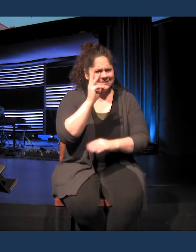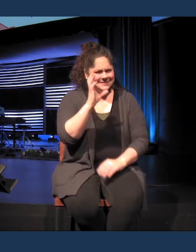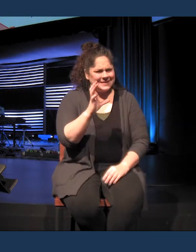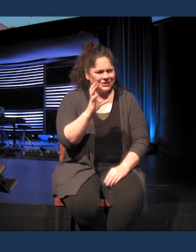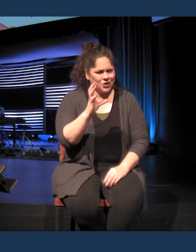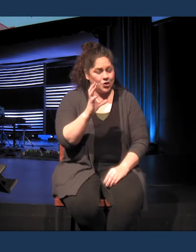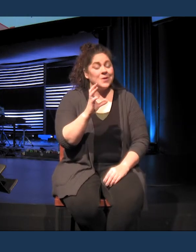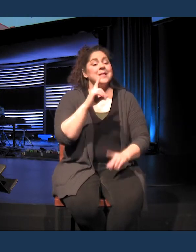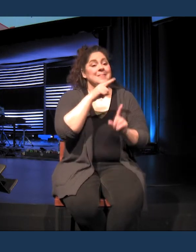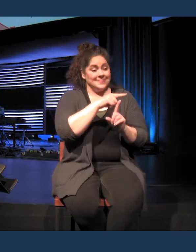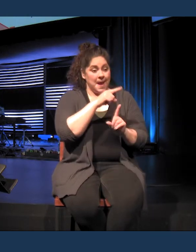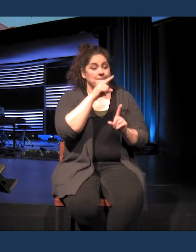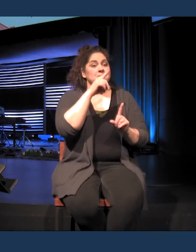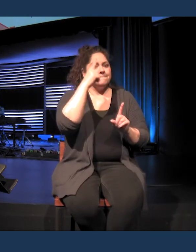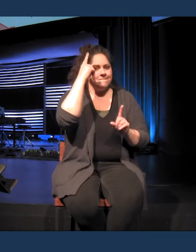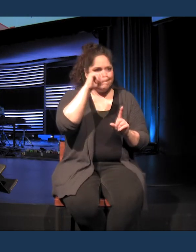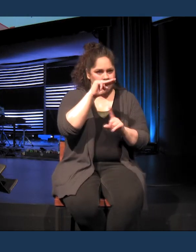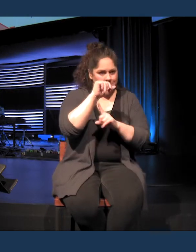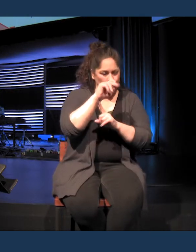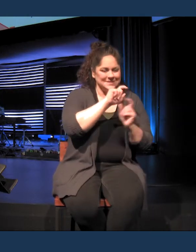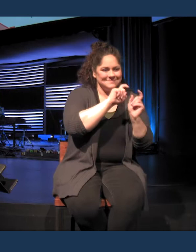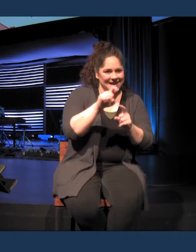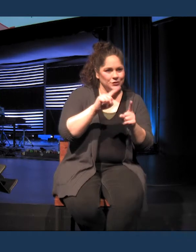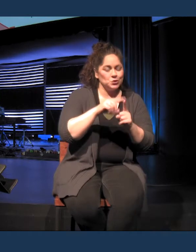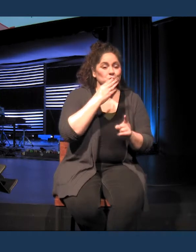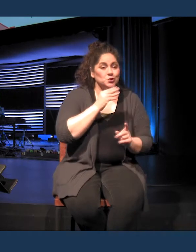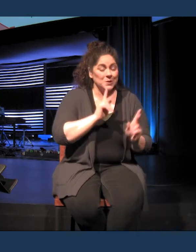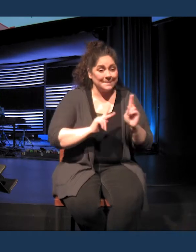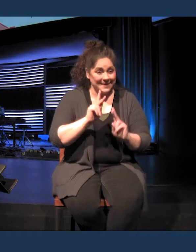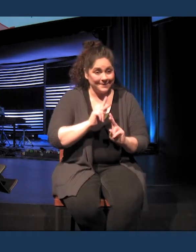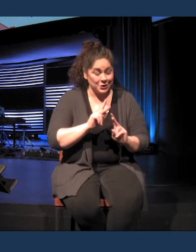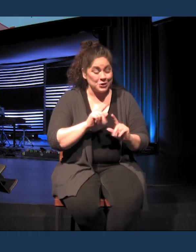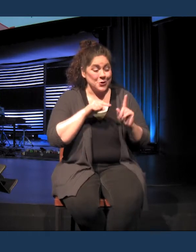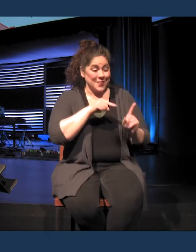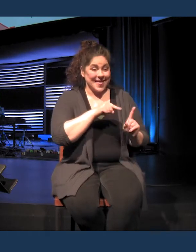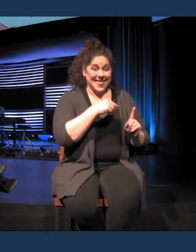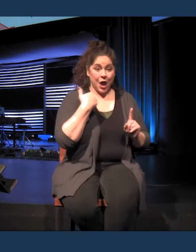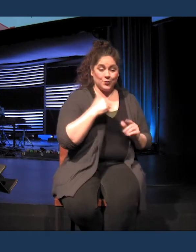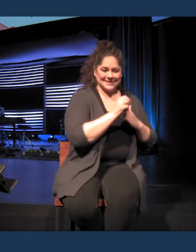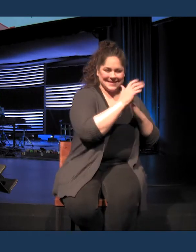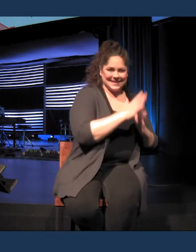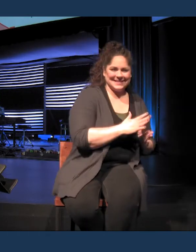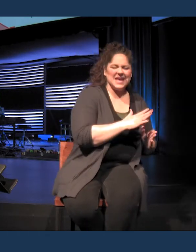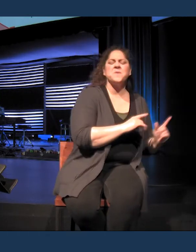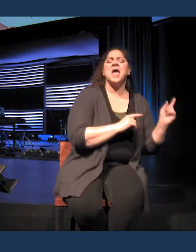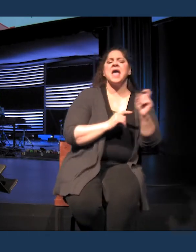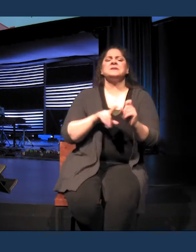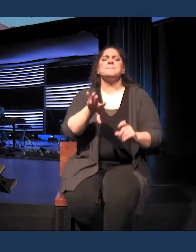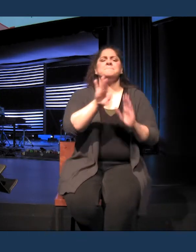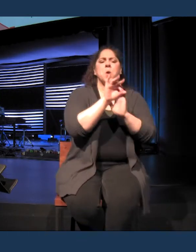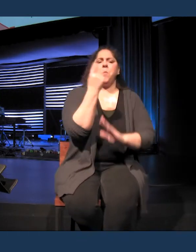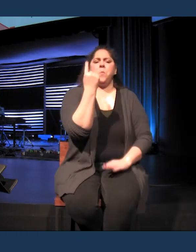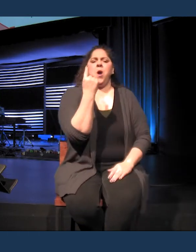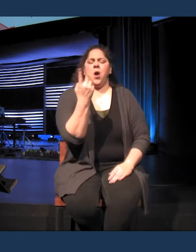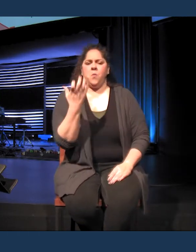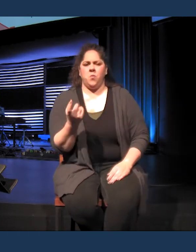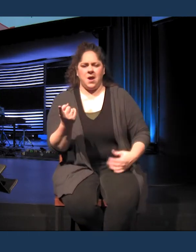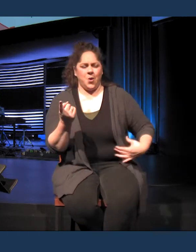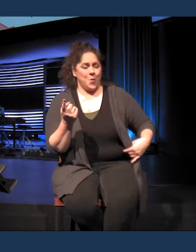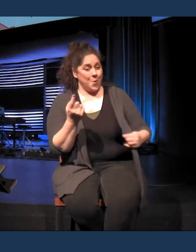to the Jewish people. And so this religious leader was trying to get Jesus to land on one commandment. Why? I